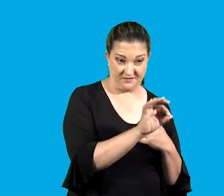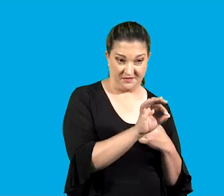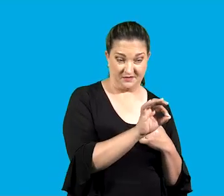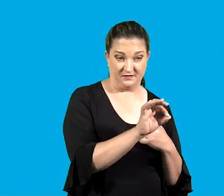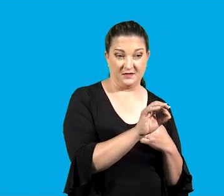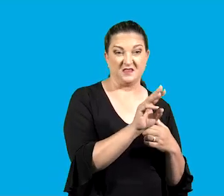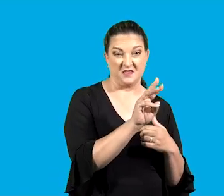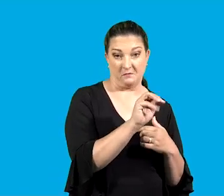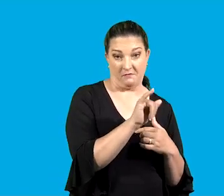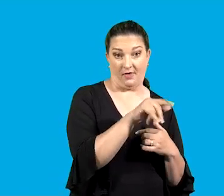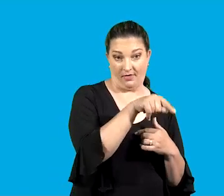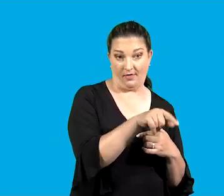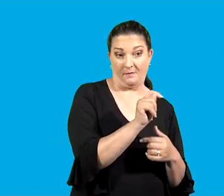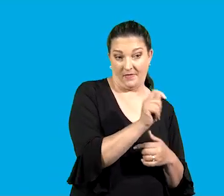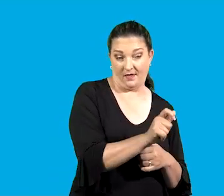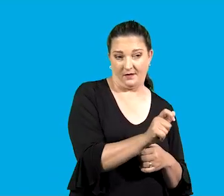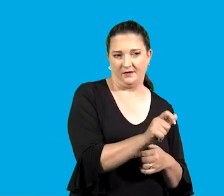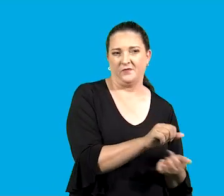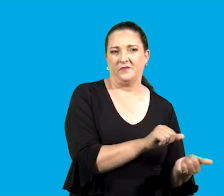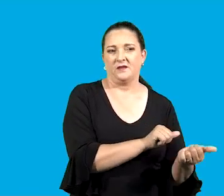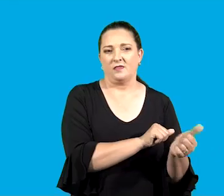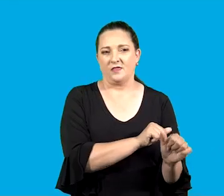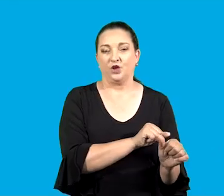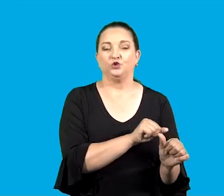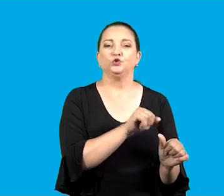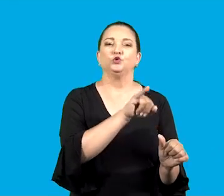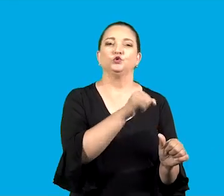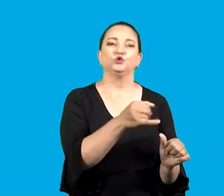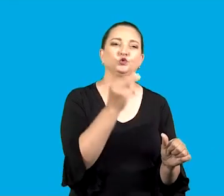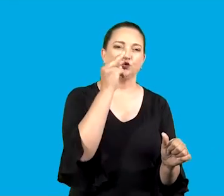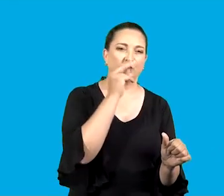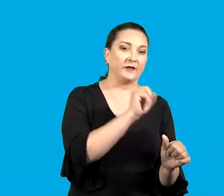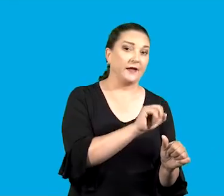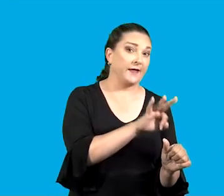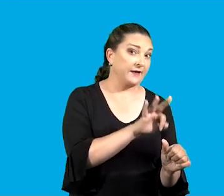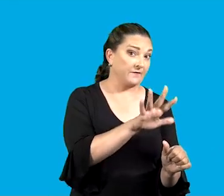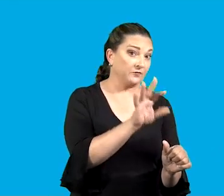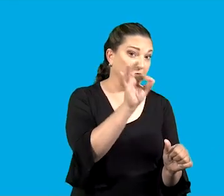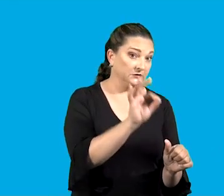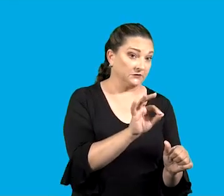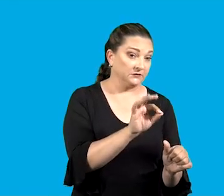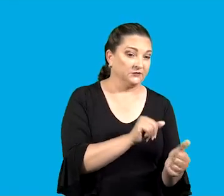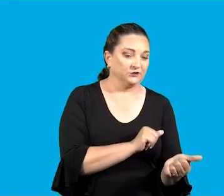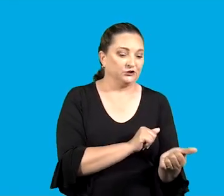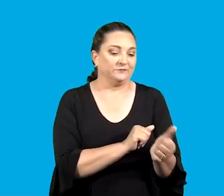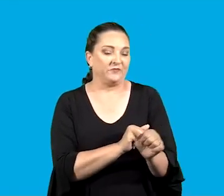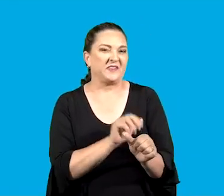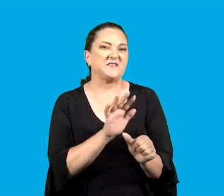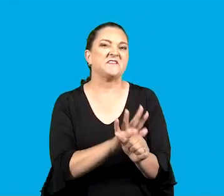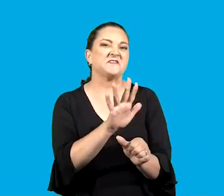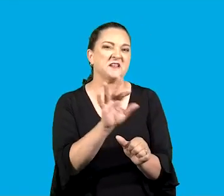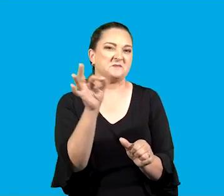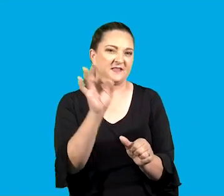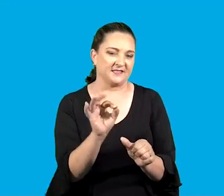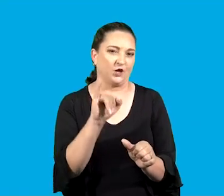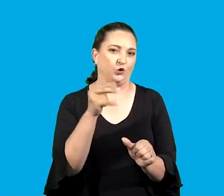May, and then I'll pay 35% in June, and then I'll pay 15% in July.